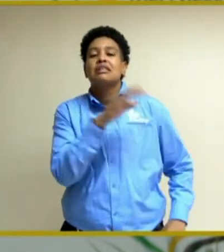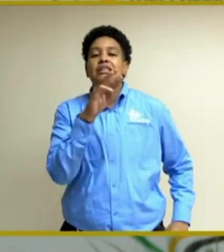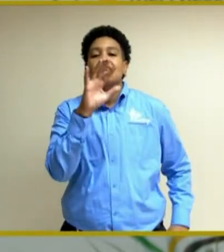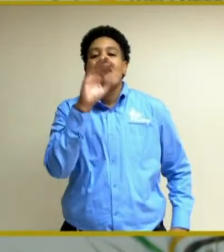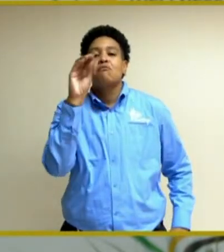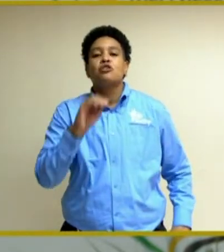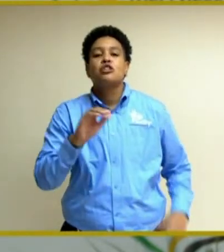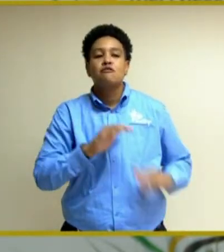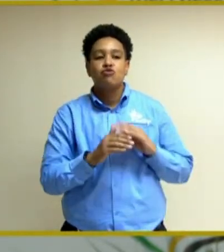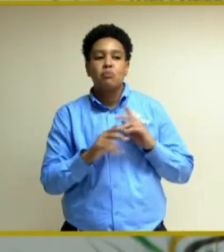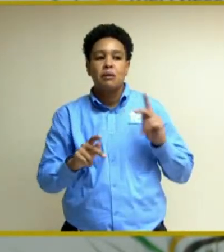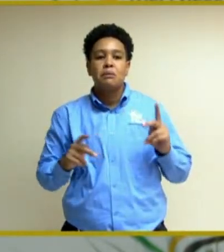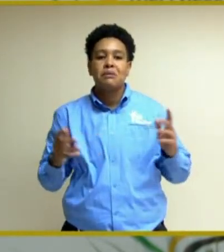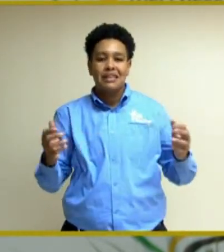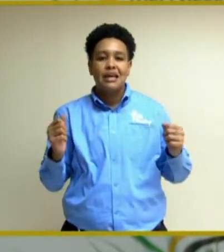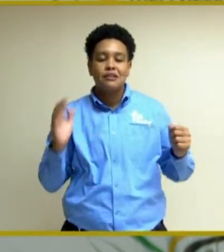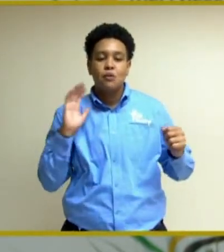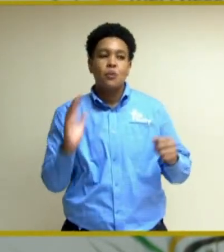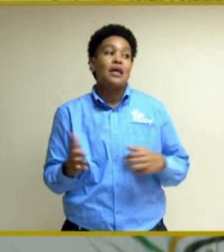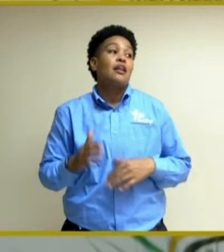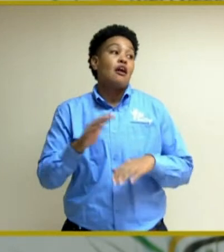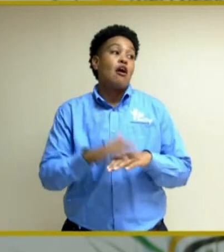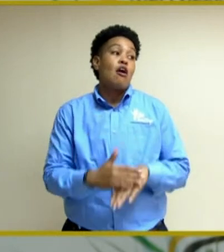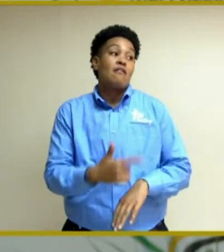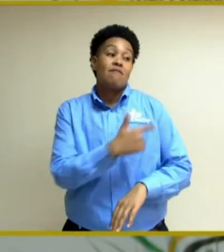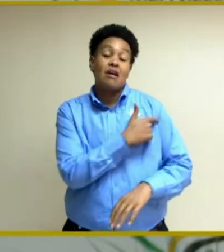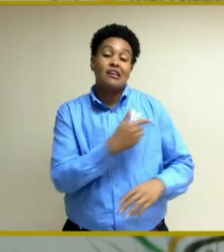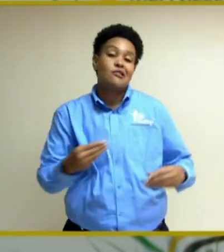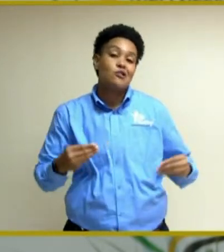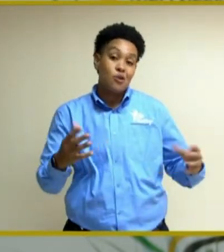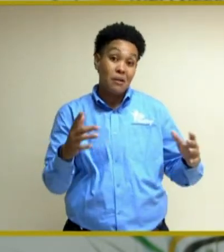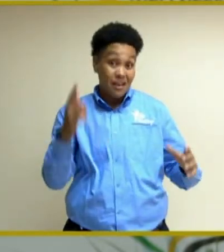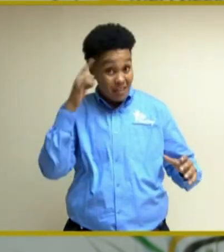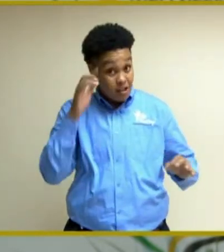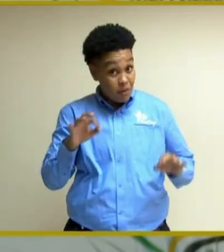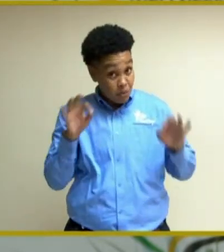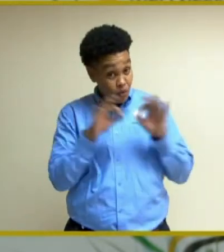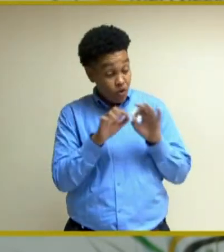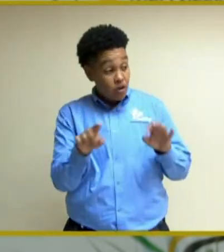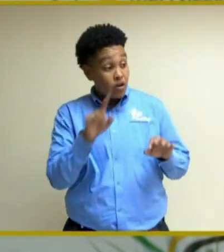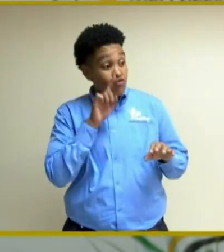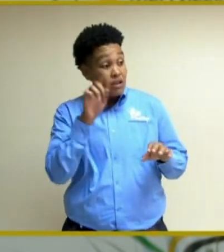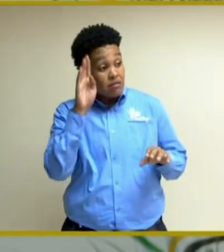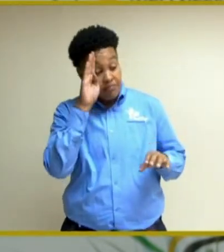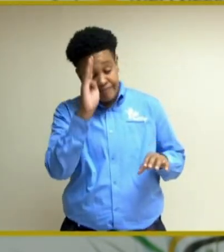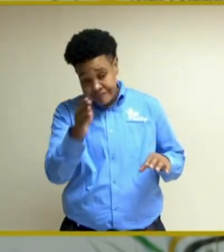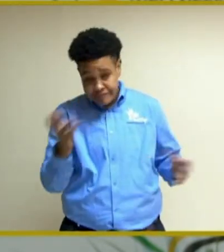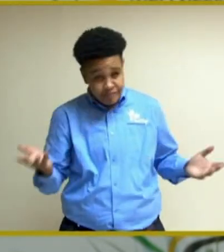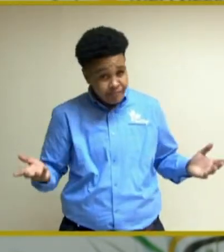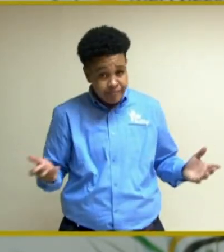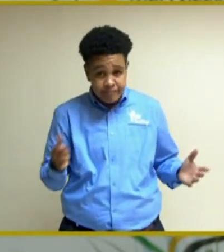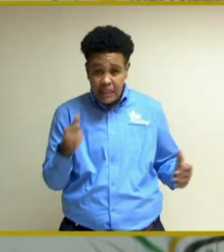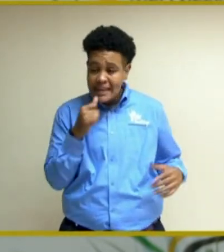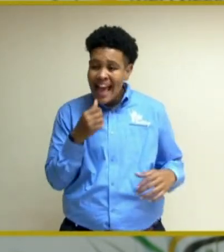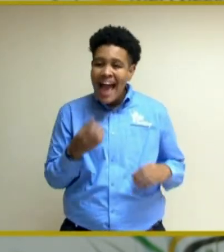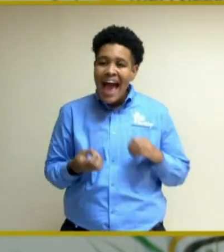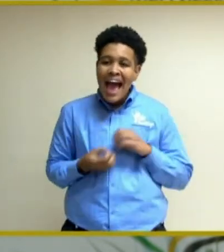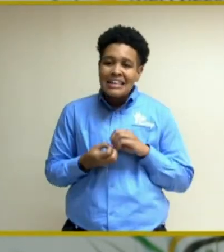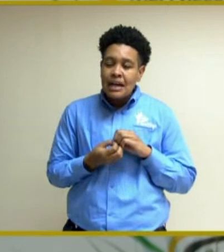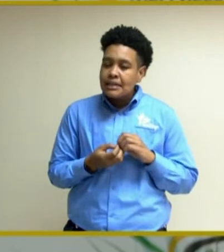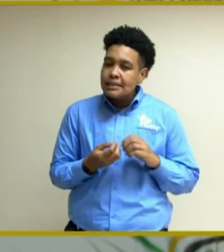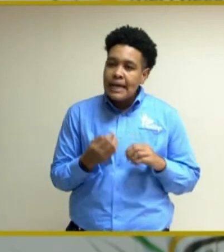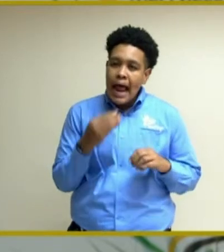of the Jamaican population. On vaccine supplies, I think it's important for us to be as frank and as